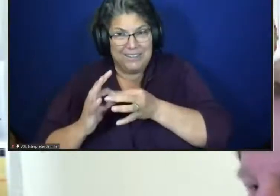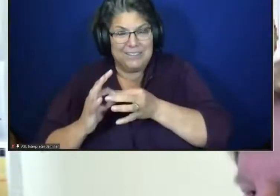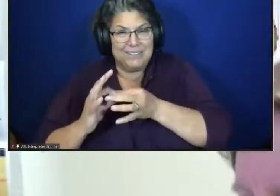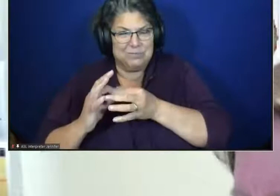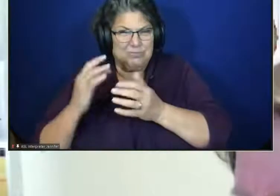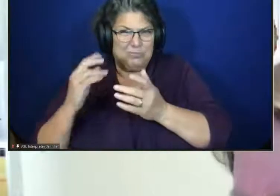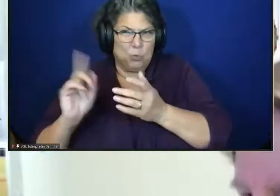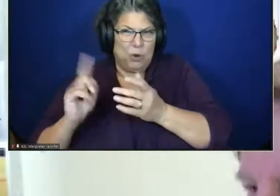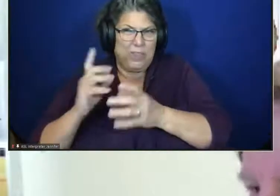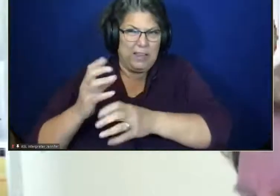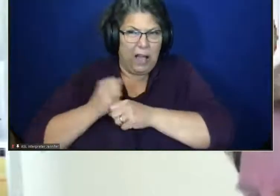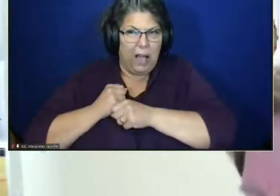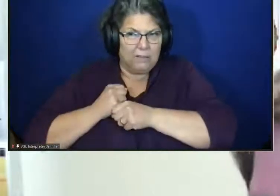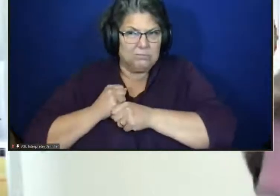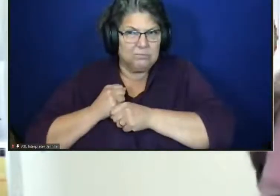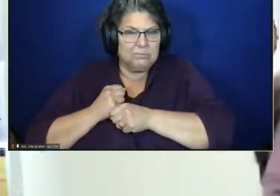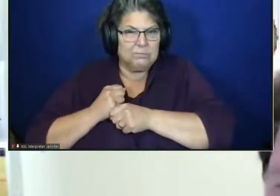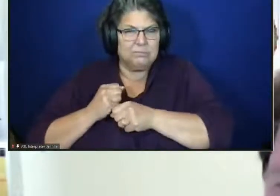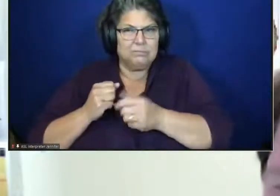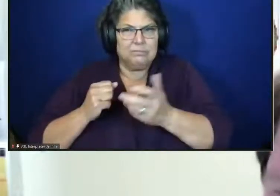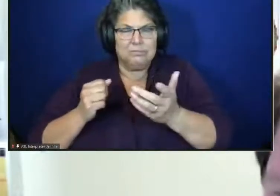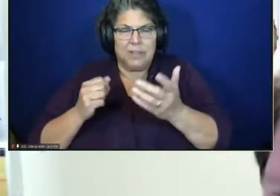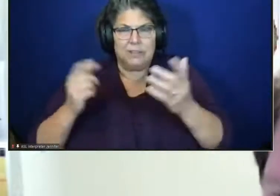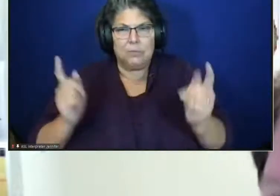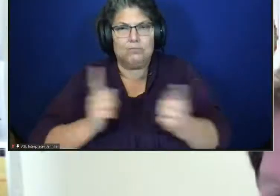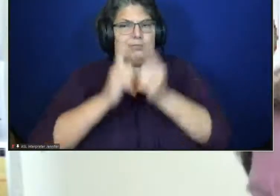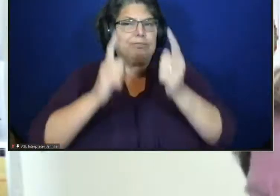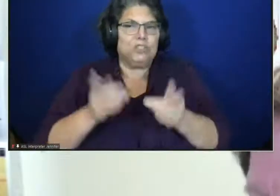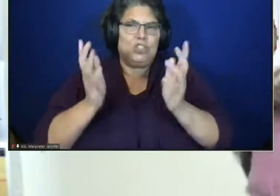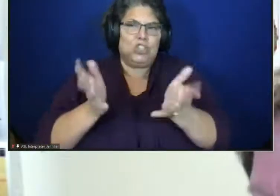words, they crossed paths for 15 minutes